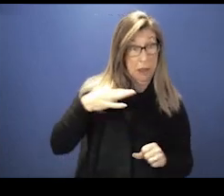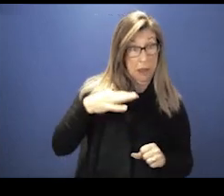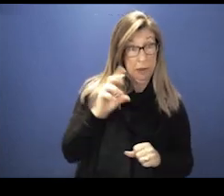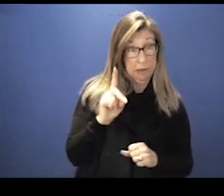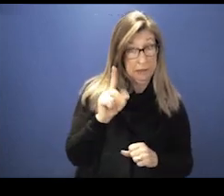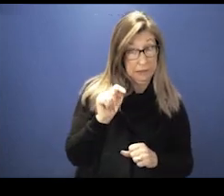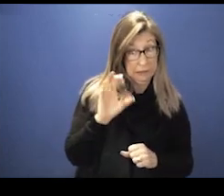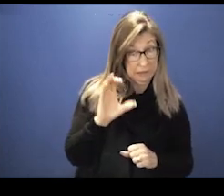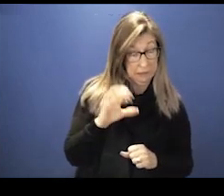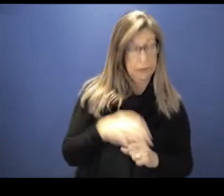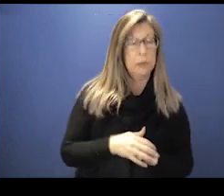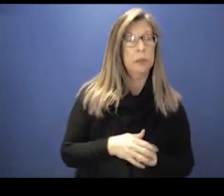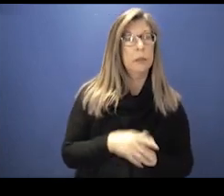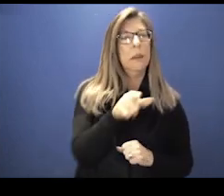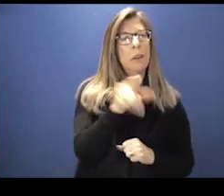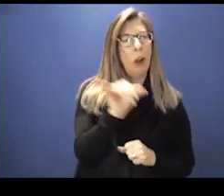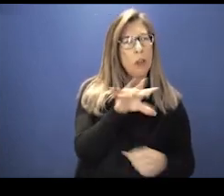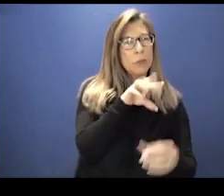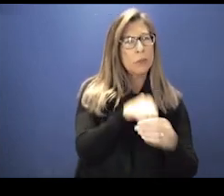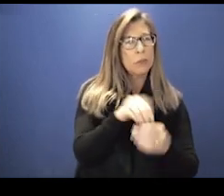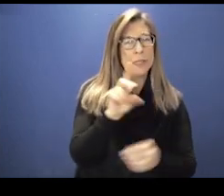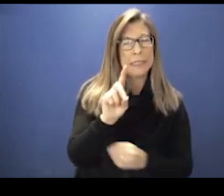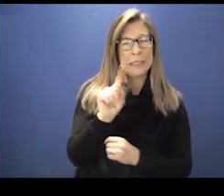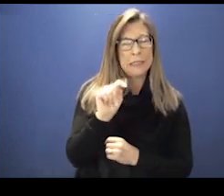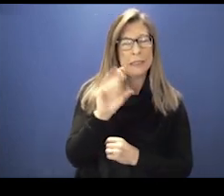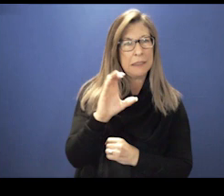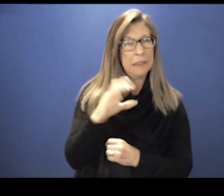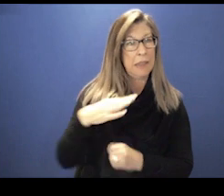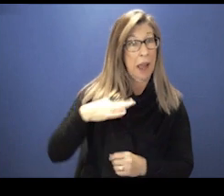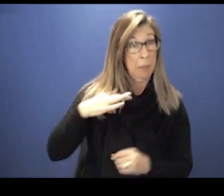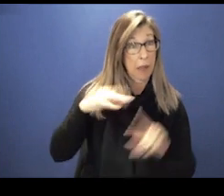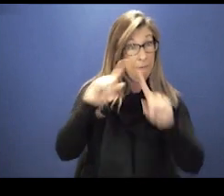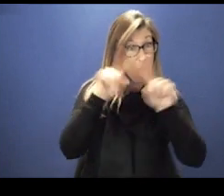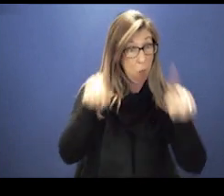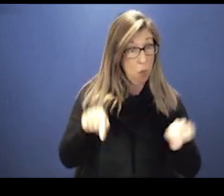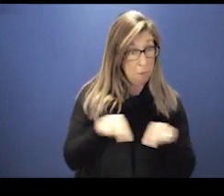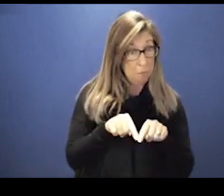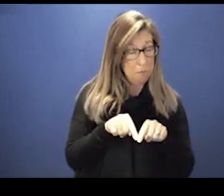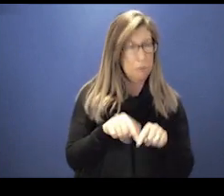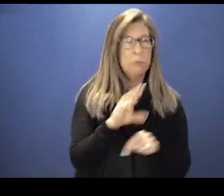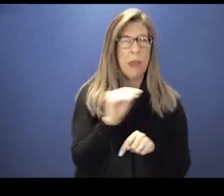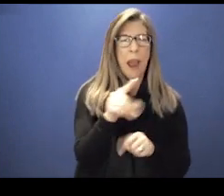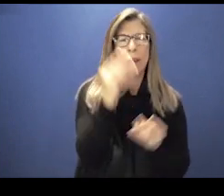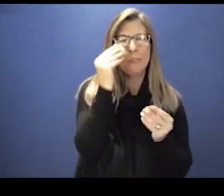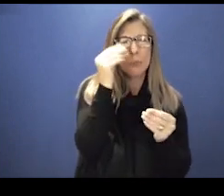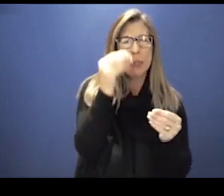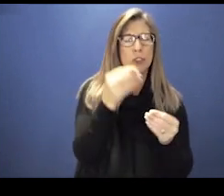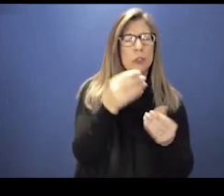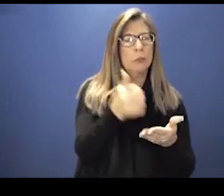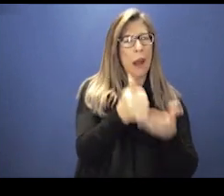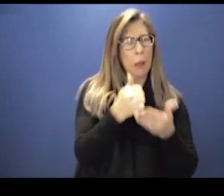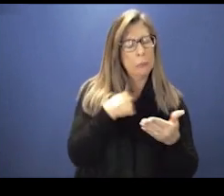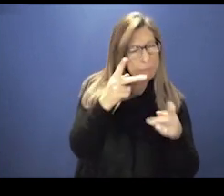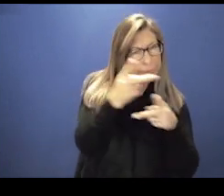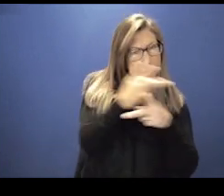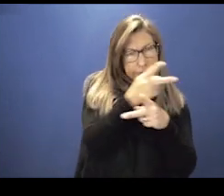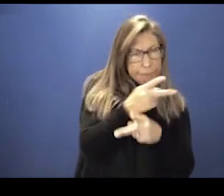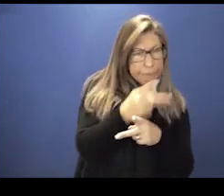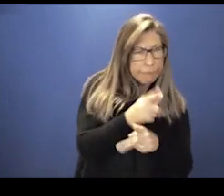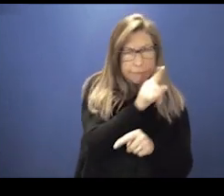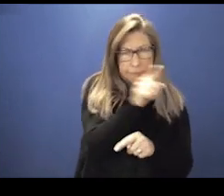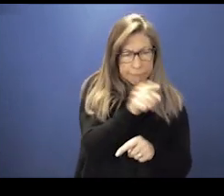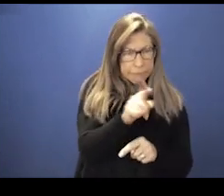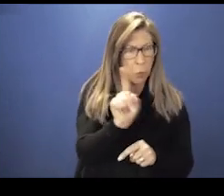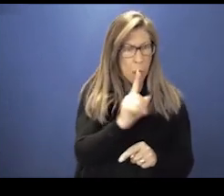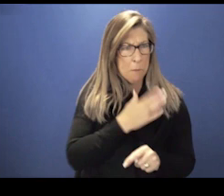application form, and a guide to help individuals navigate the DTC process and other related tax